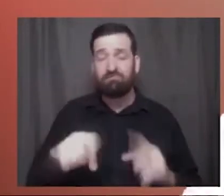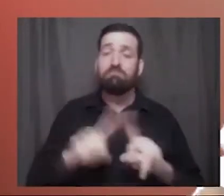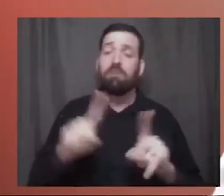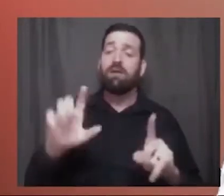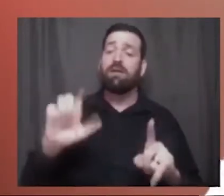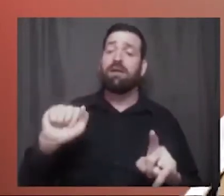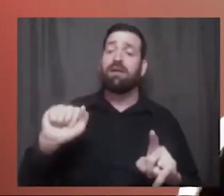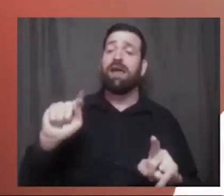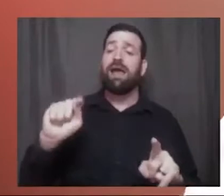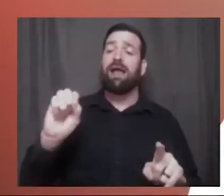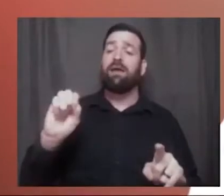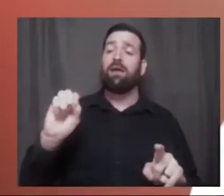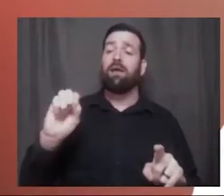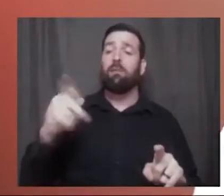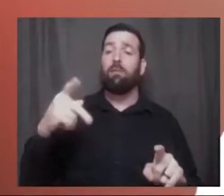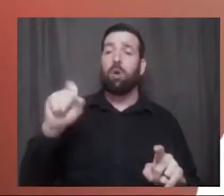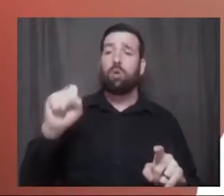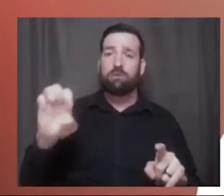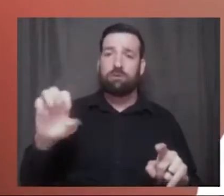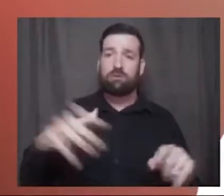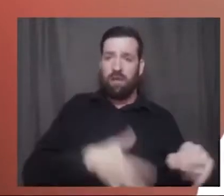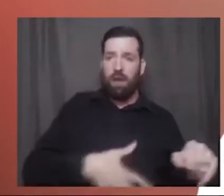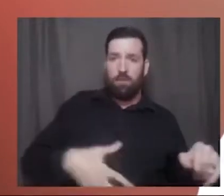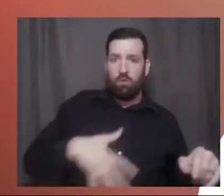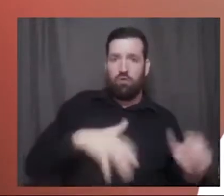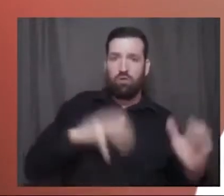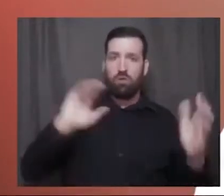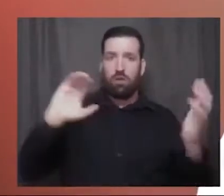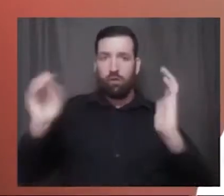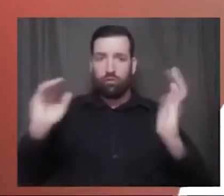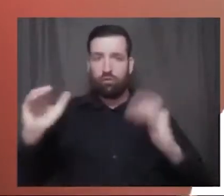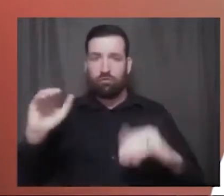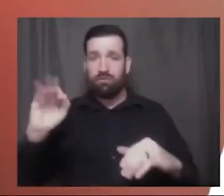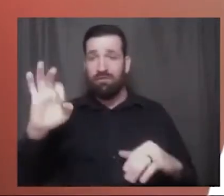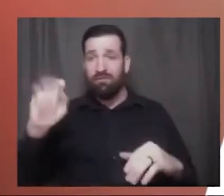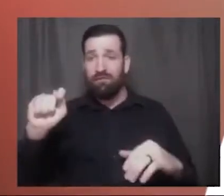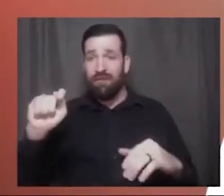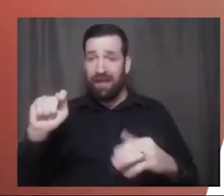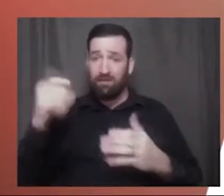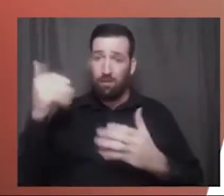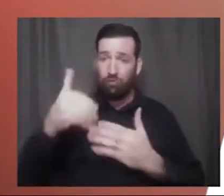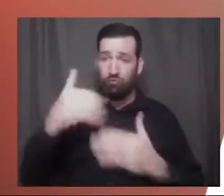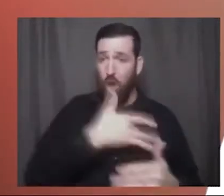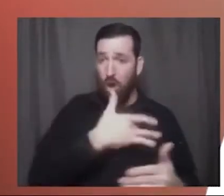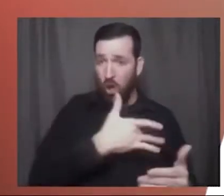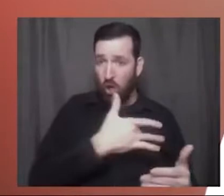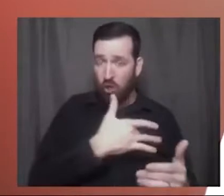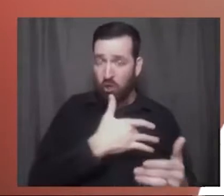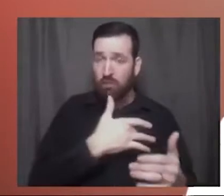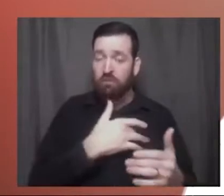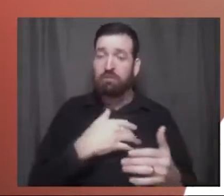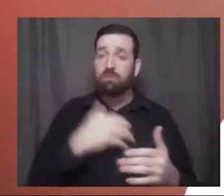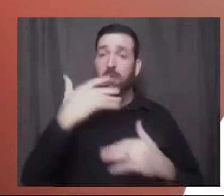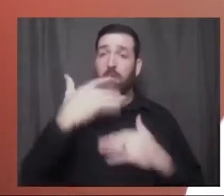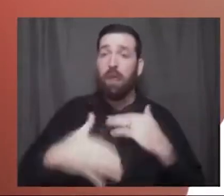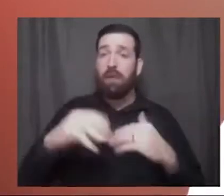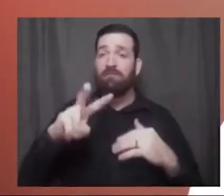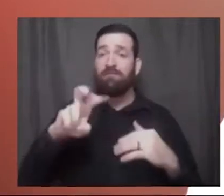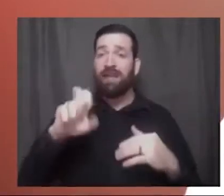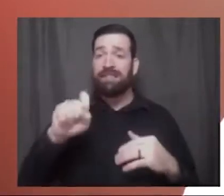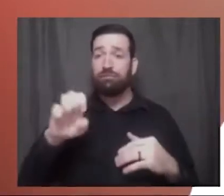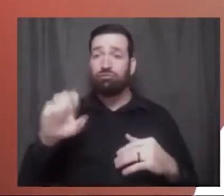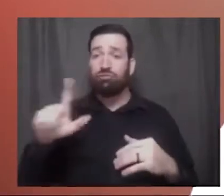it's more abdominal versus, we even look at the fat content around the heart and around the blood vessels of the heart. So the answer is there's some data out there about that,